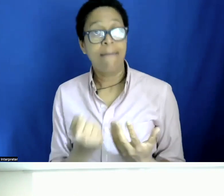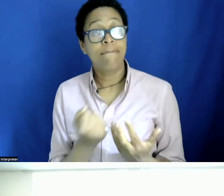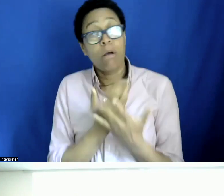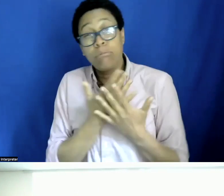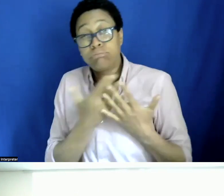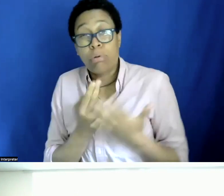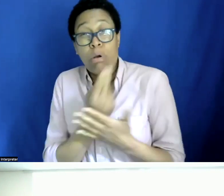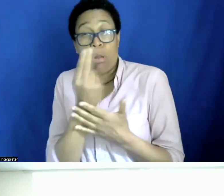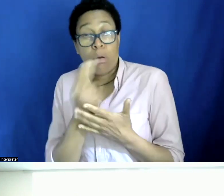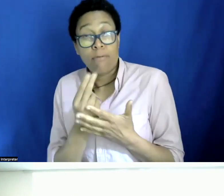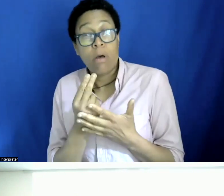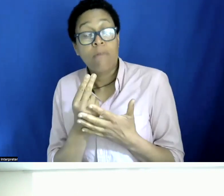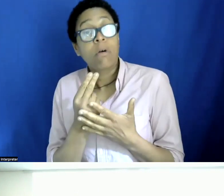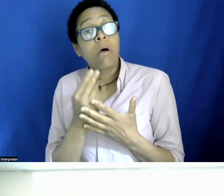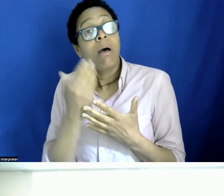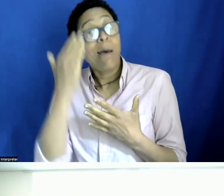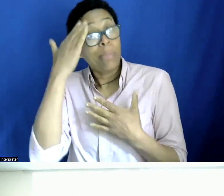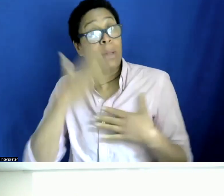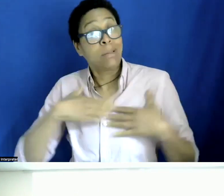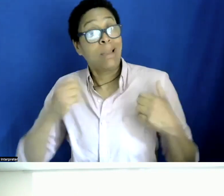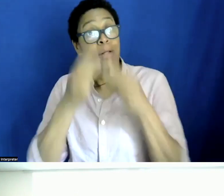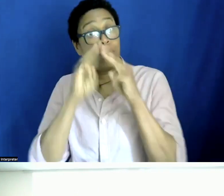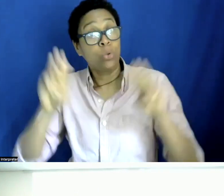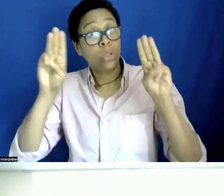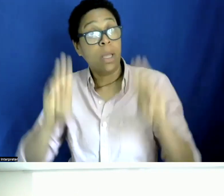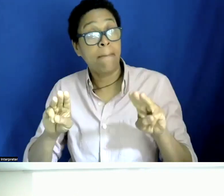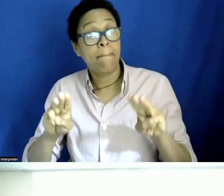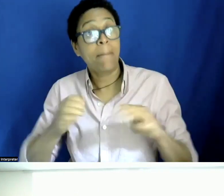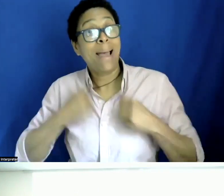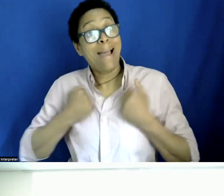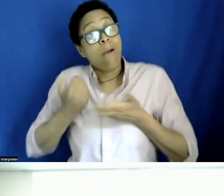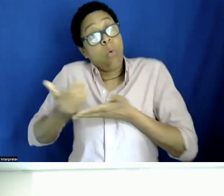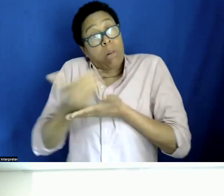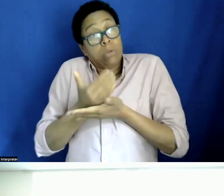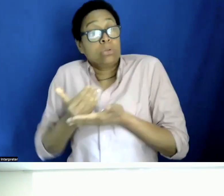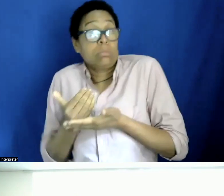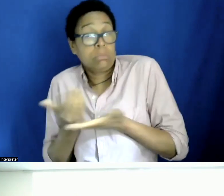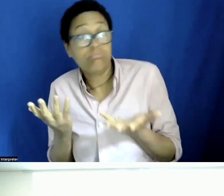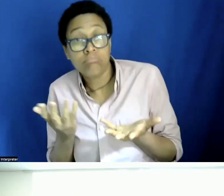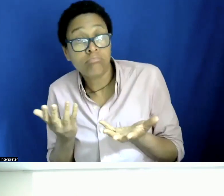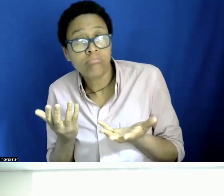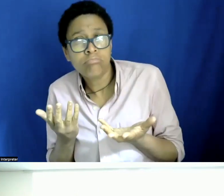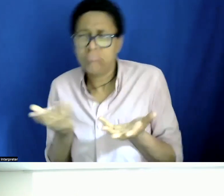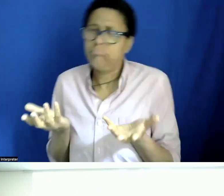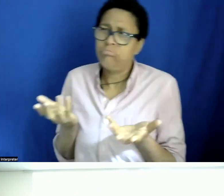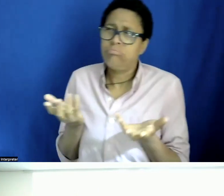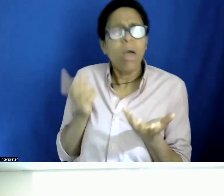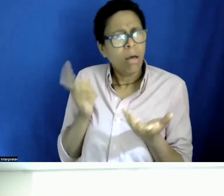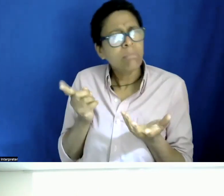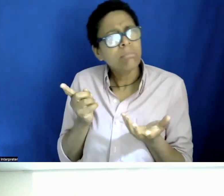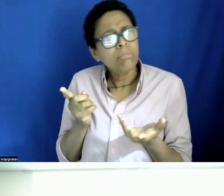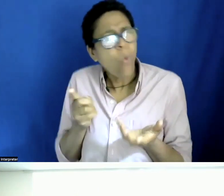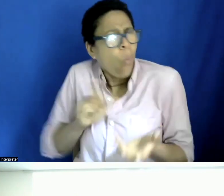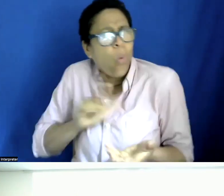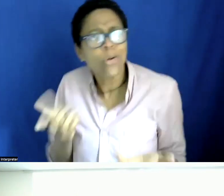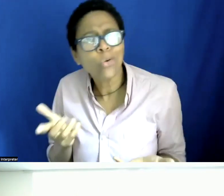at the Mental Health Museum in our collection. And I think this this says a lot. This exposes a lot of those things that